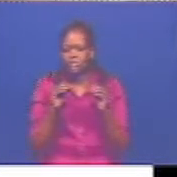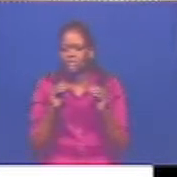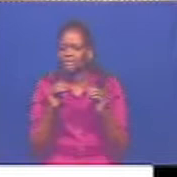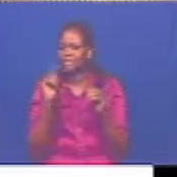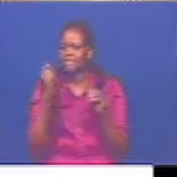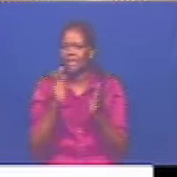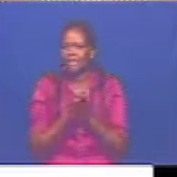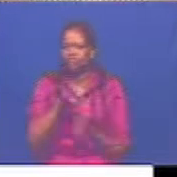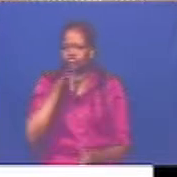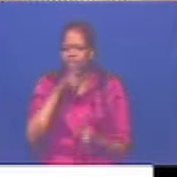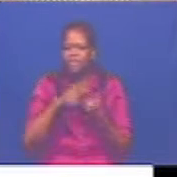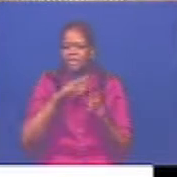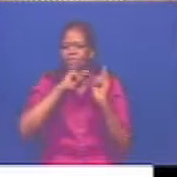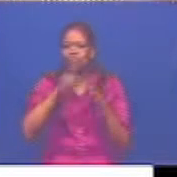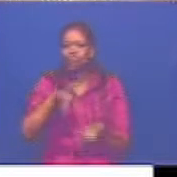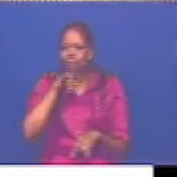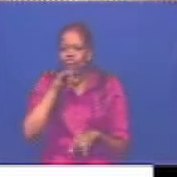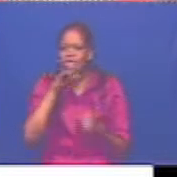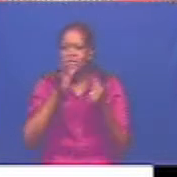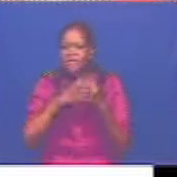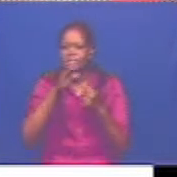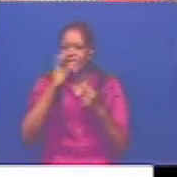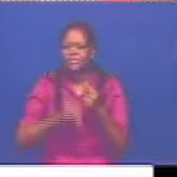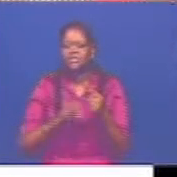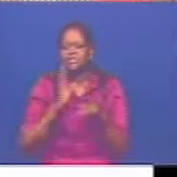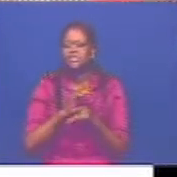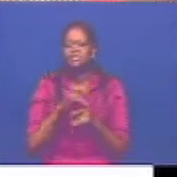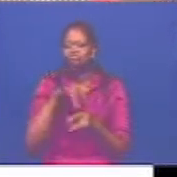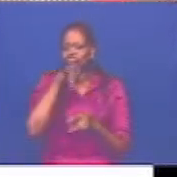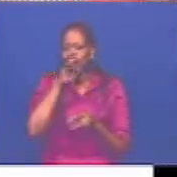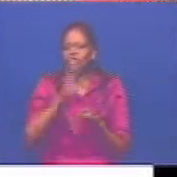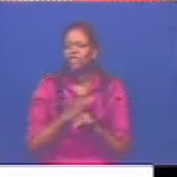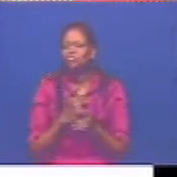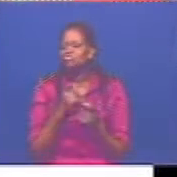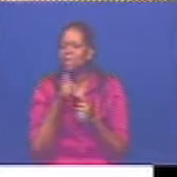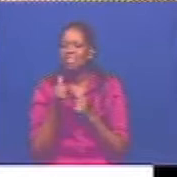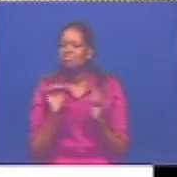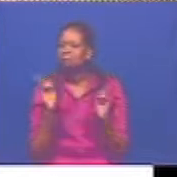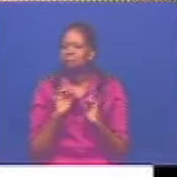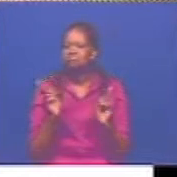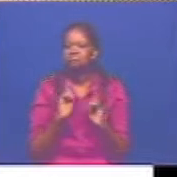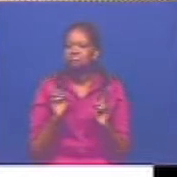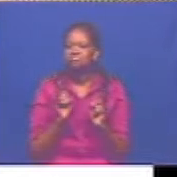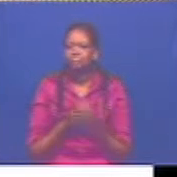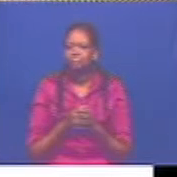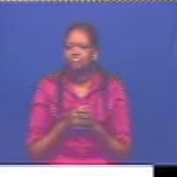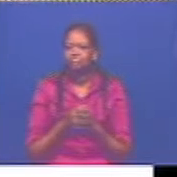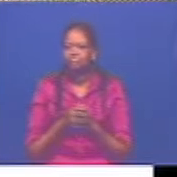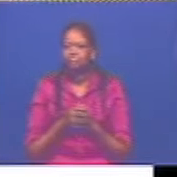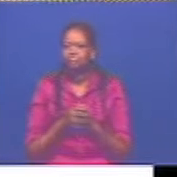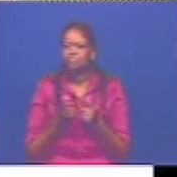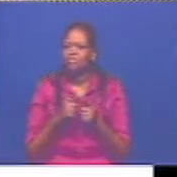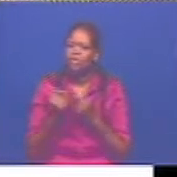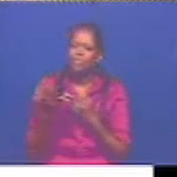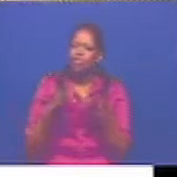Lakini ukienda Uganda, wale watu 90% wanacheza music yao. Hataki kujua Nigeria. Nigeria kuna nini? South Africa wanaleta quality,